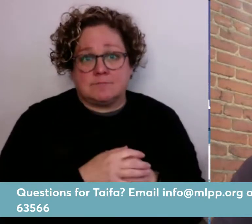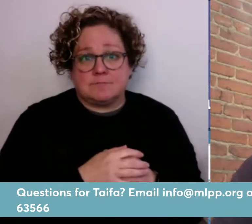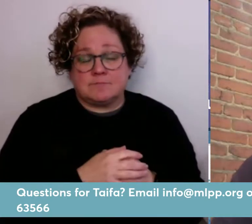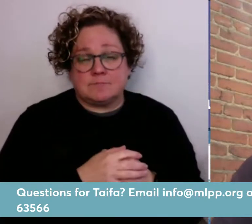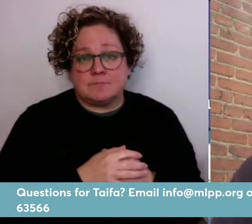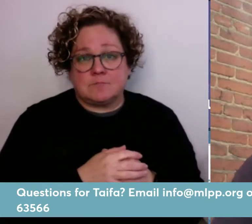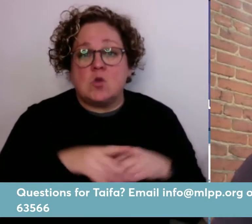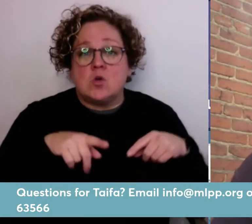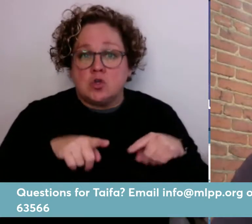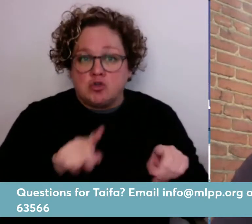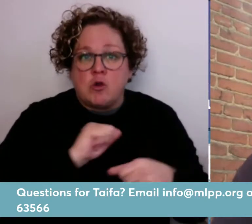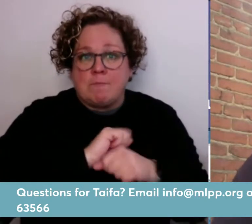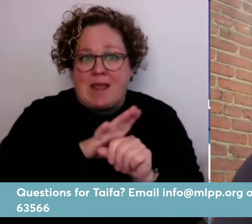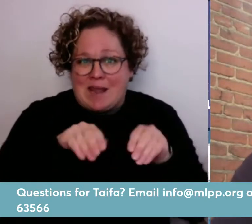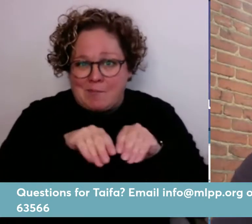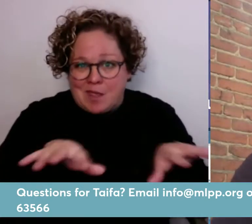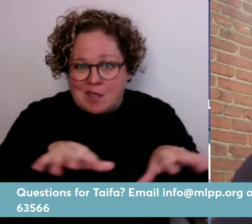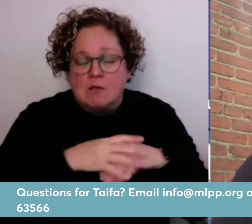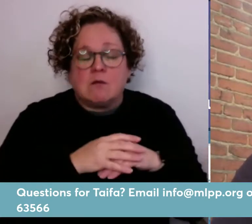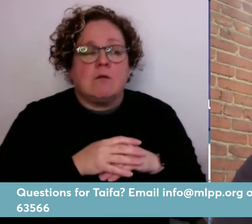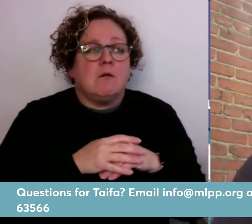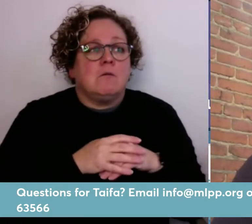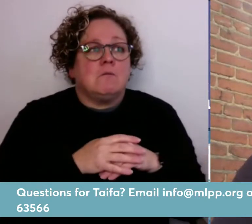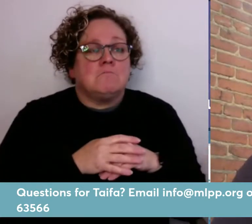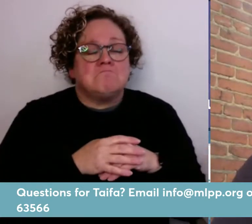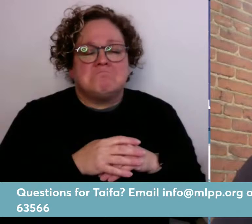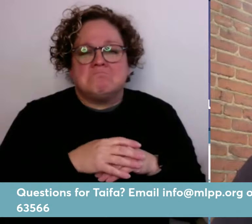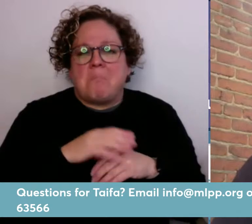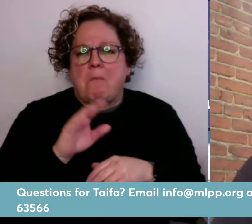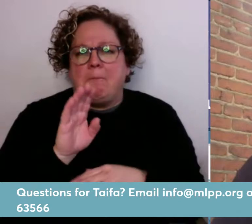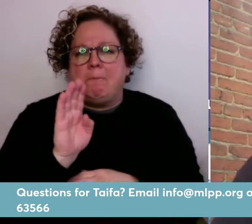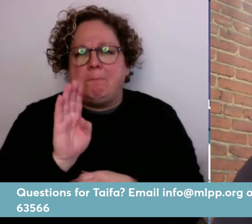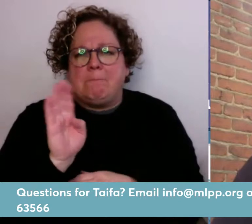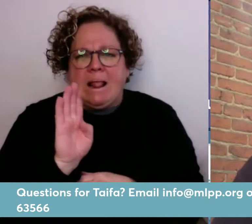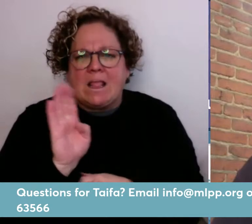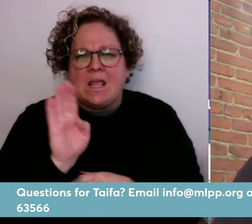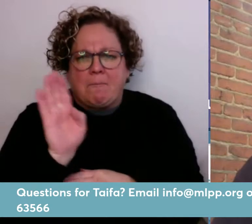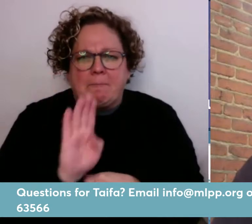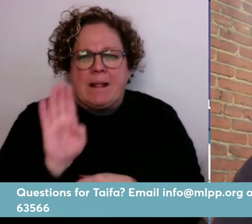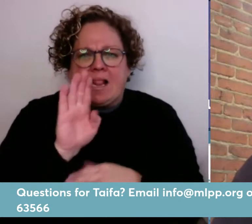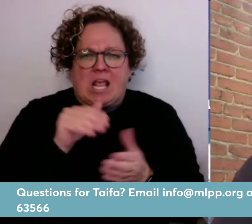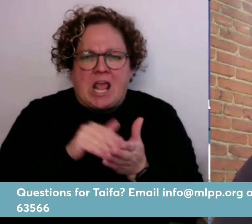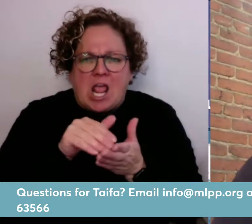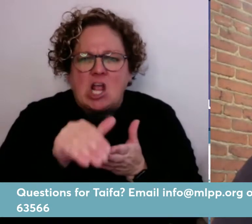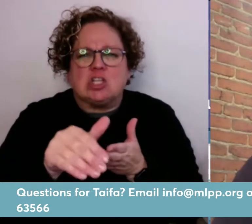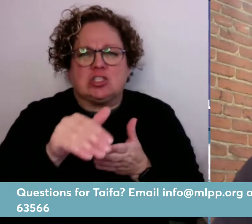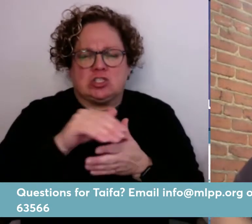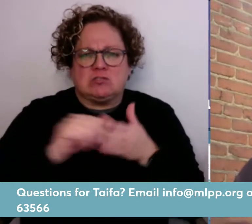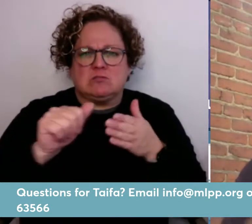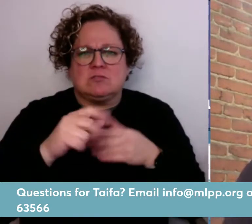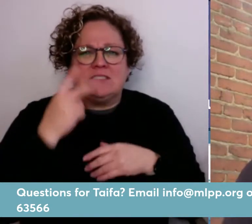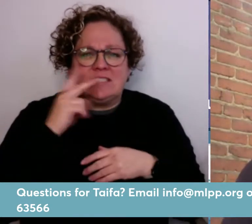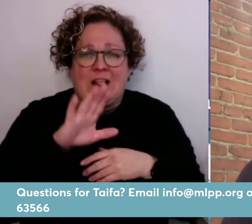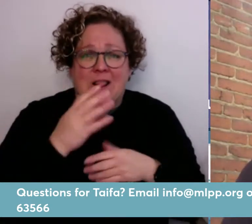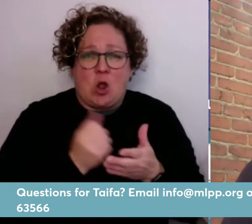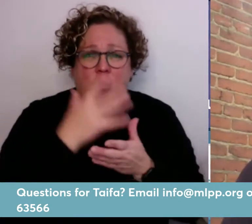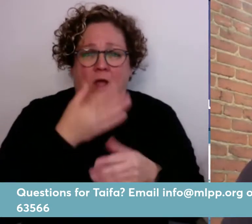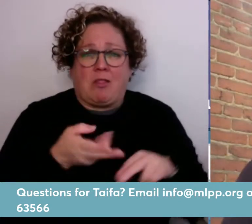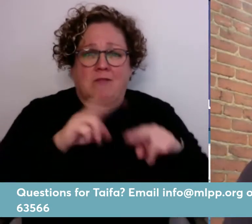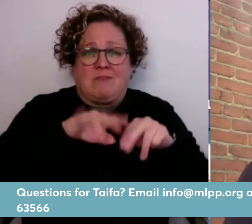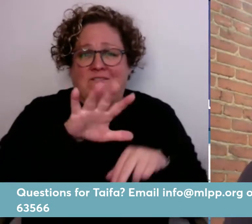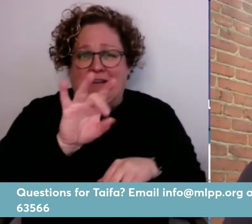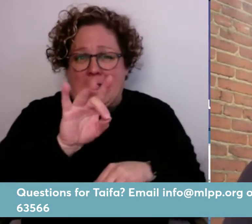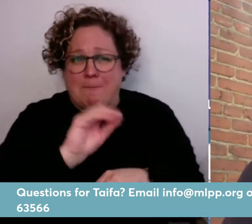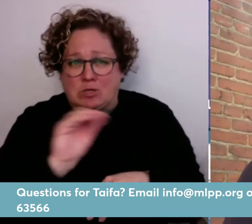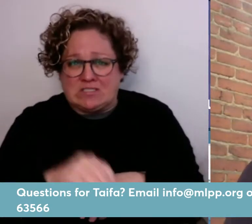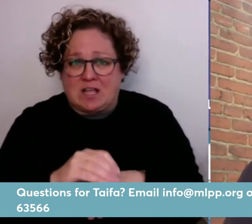During the pandemic, billionaires have seen their wealth increase by 58%. While the rest of us